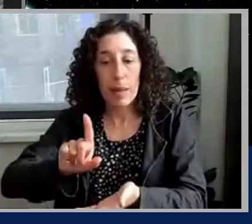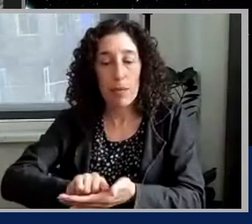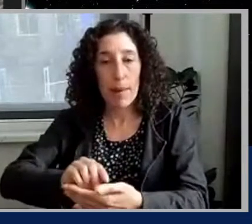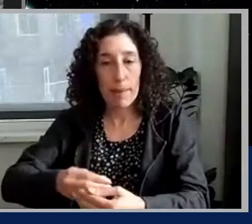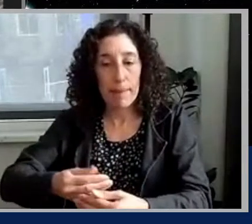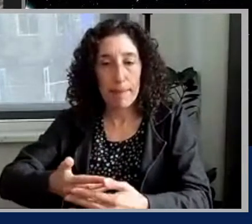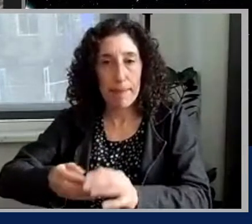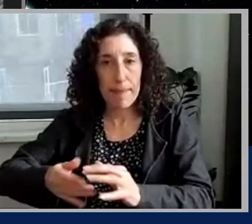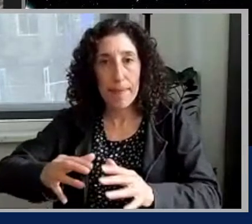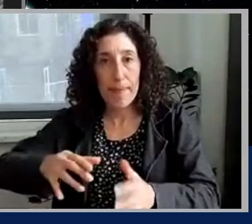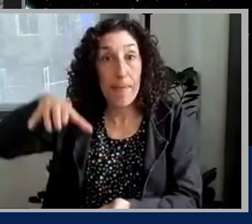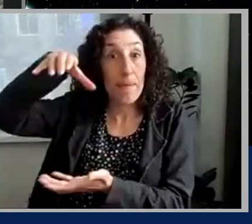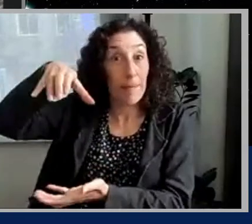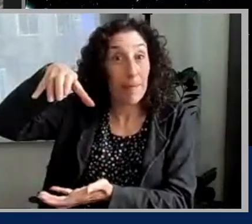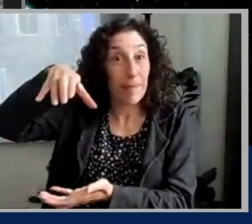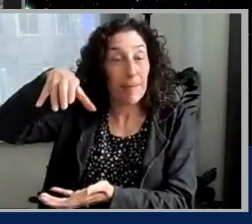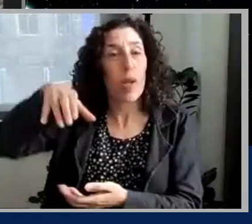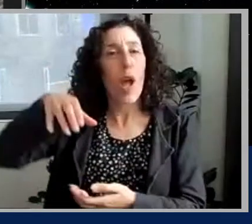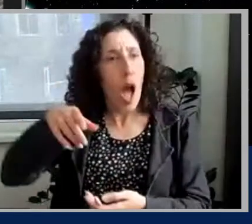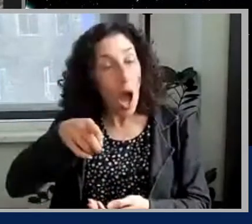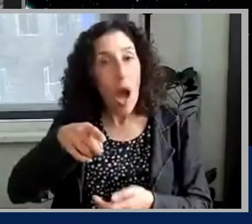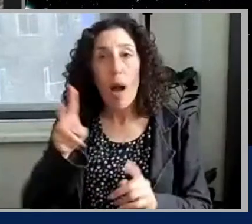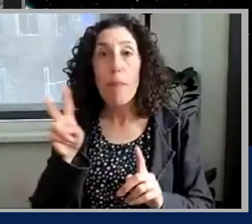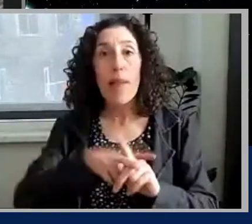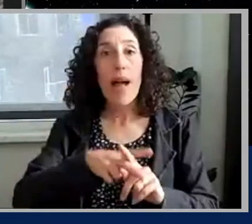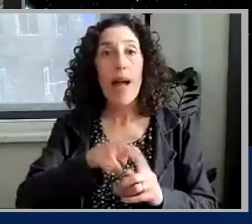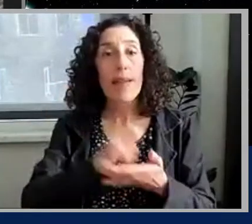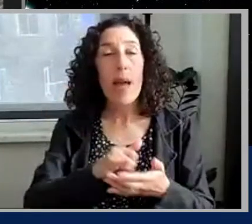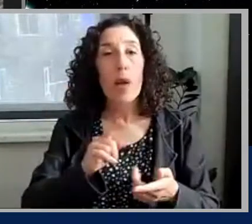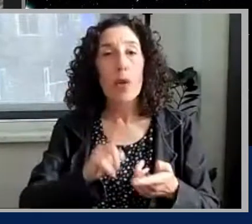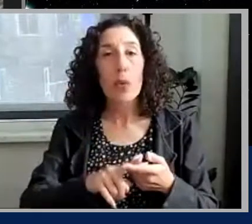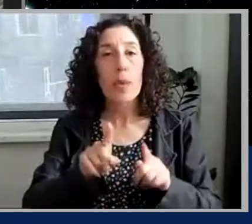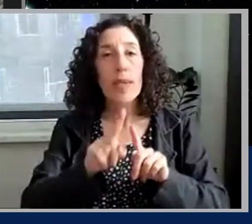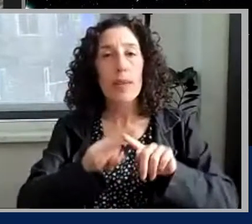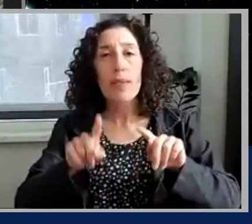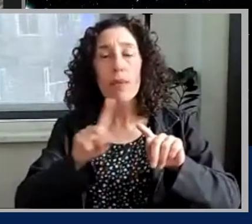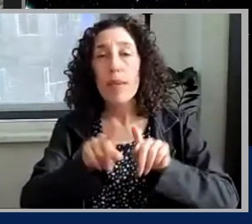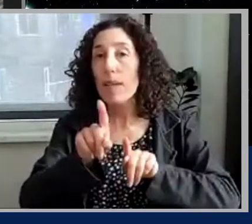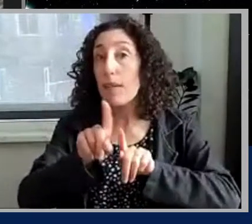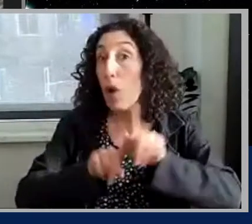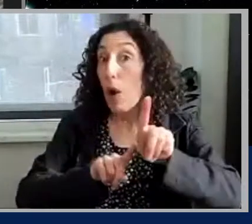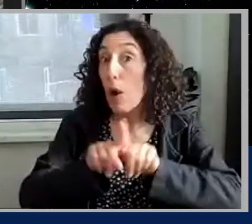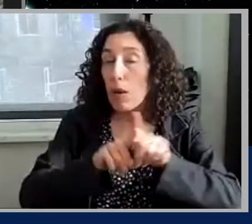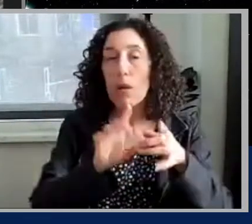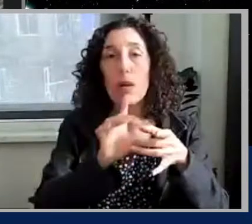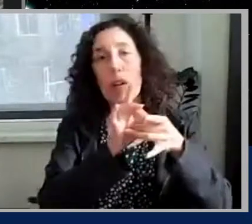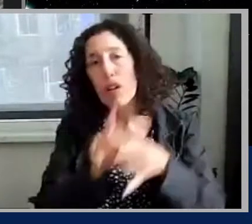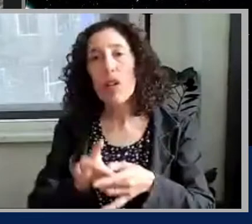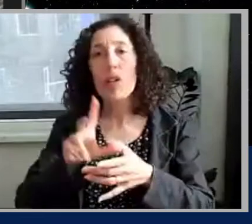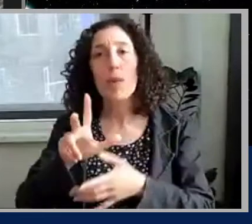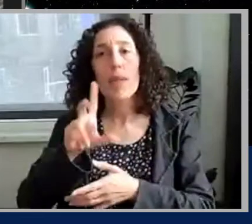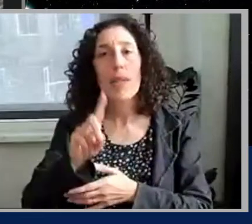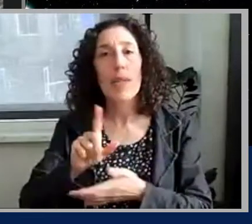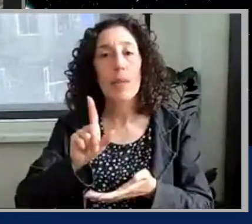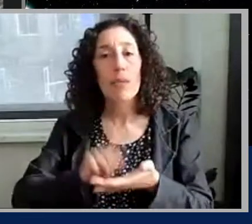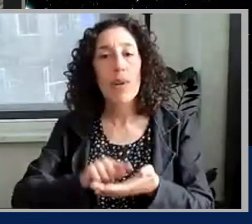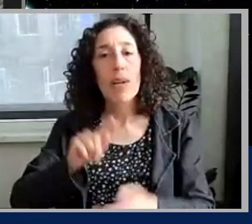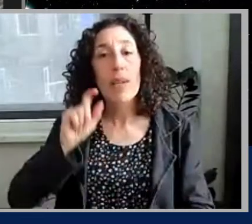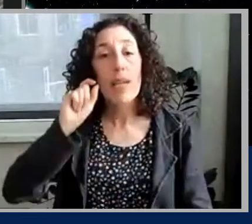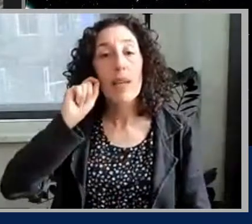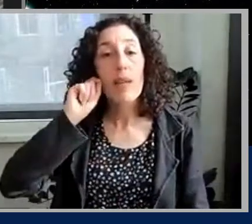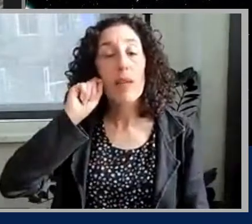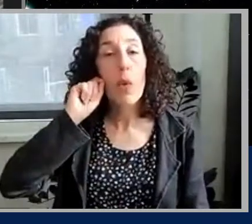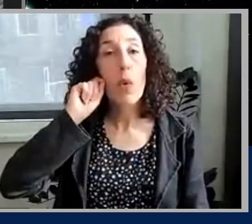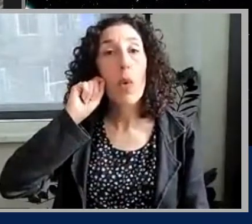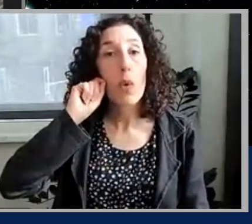And at the same time, I had a very, very close colleague, Wanda Diaz. She's an astronomer, she's a computer scientist, and she lost her sight when she